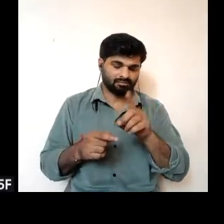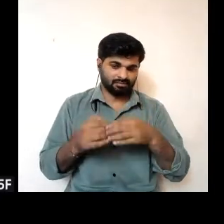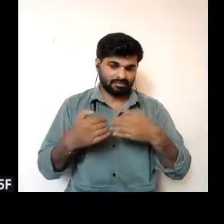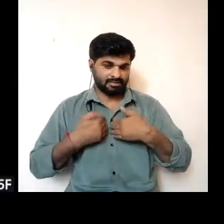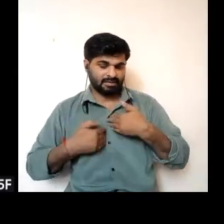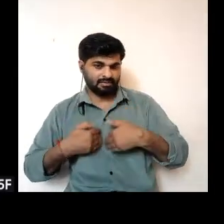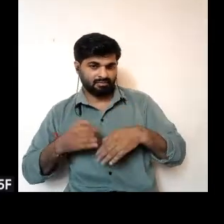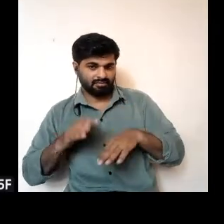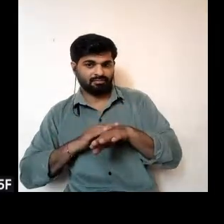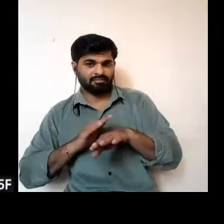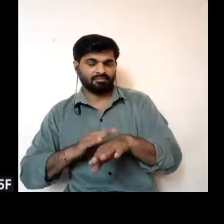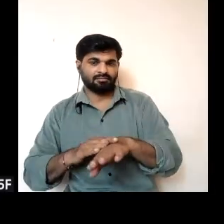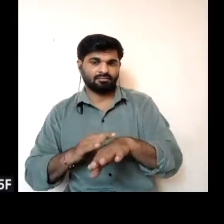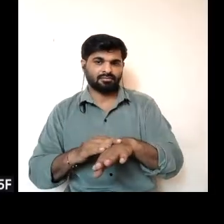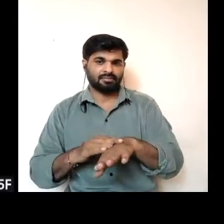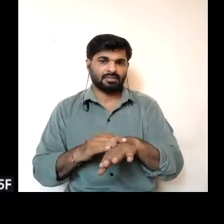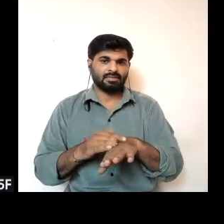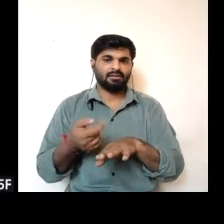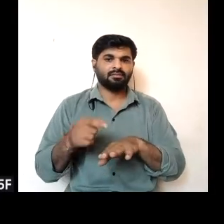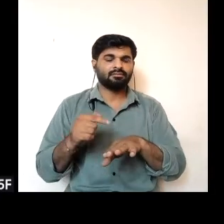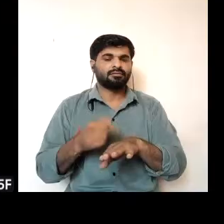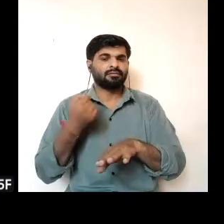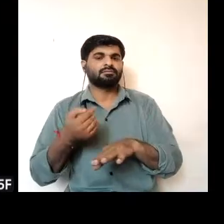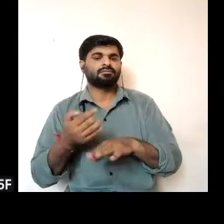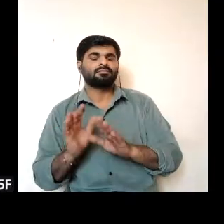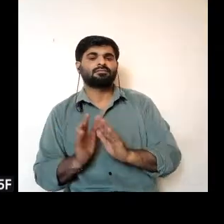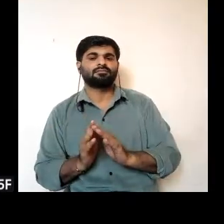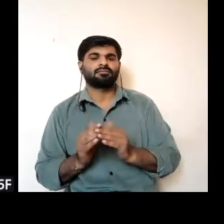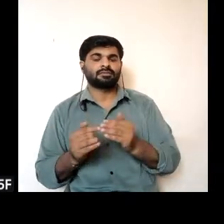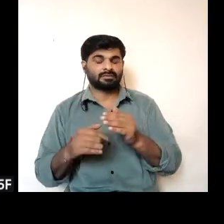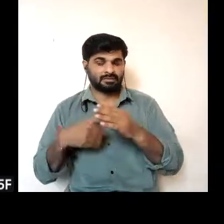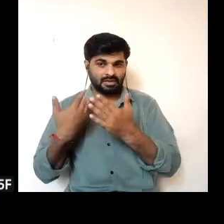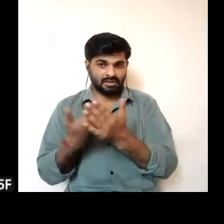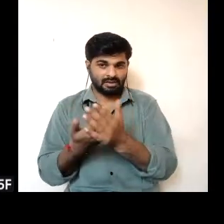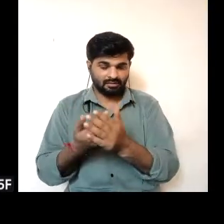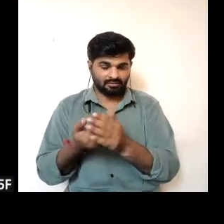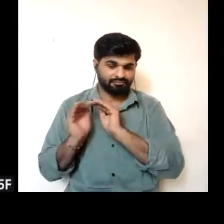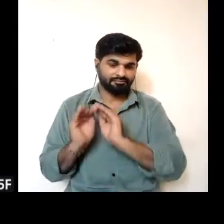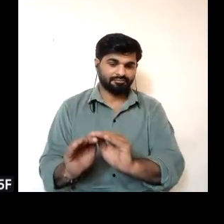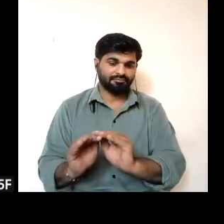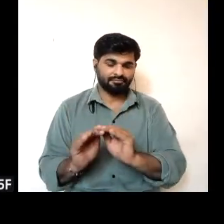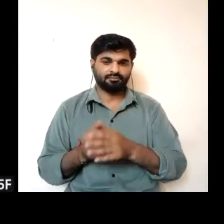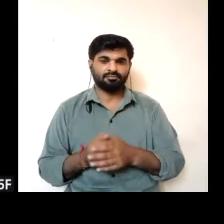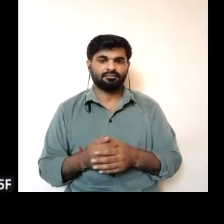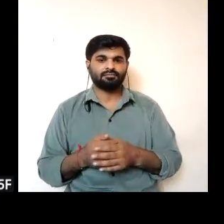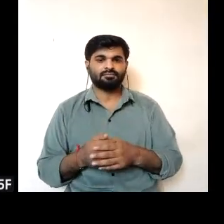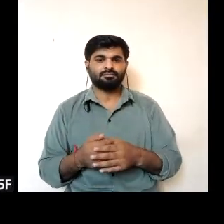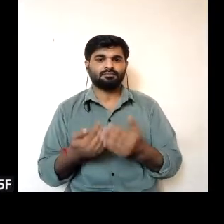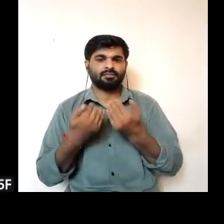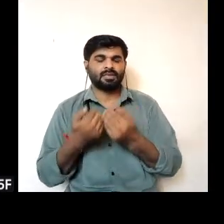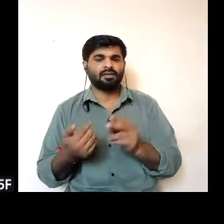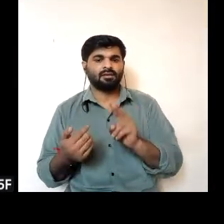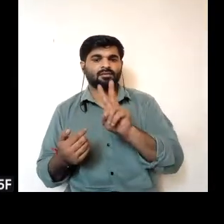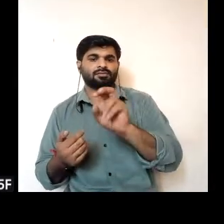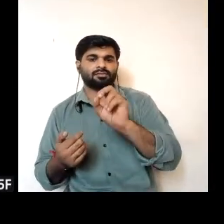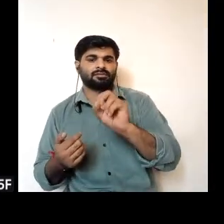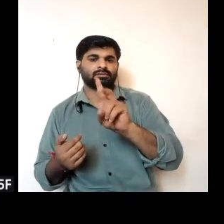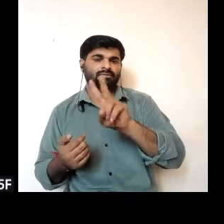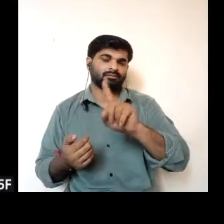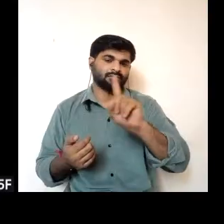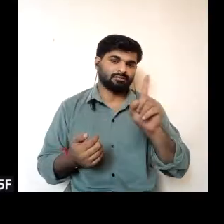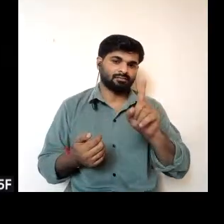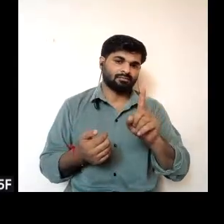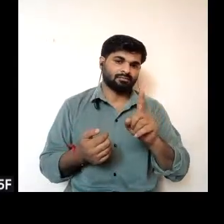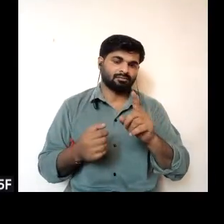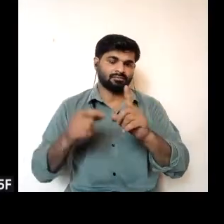which was very confrontationalist kind of a approach in advocacy. And 2011, because it was Chandramouli, it was